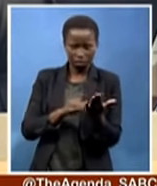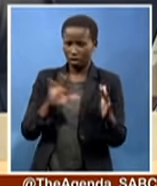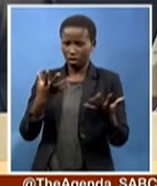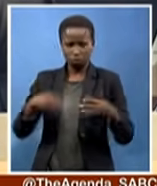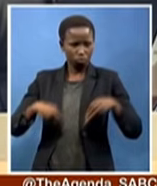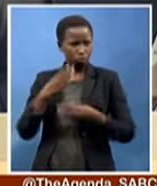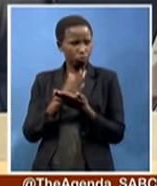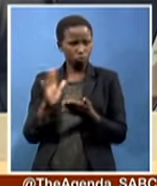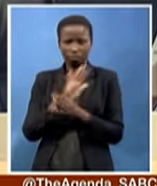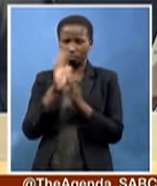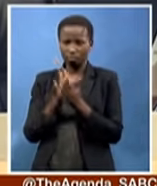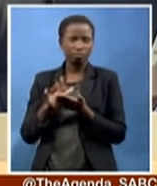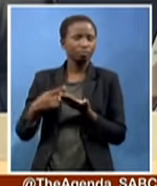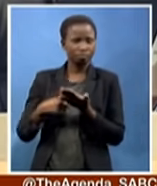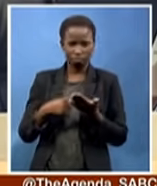capture.